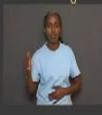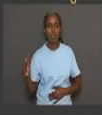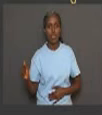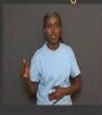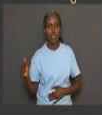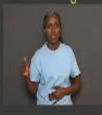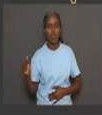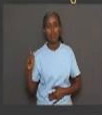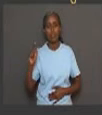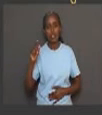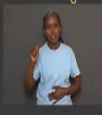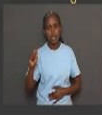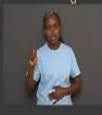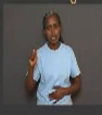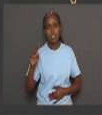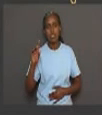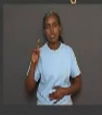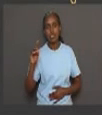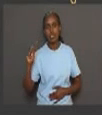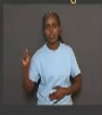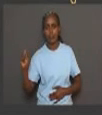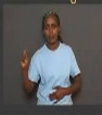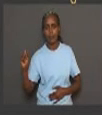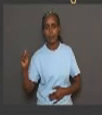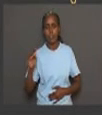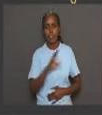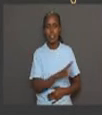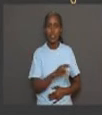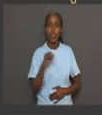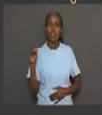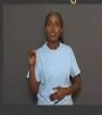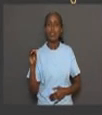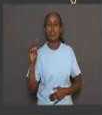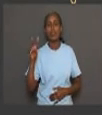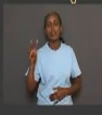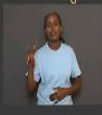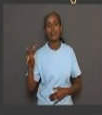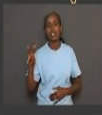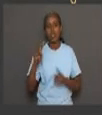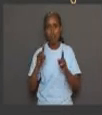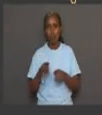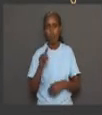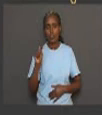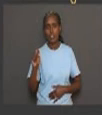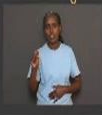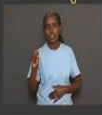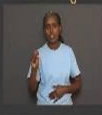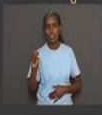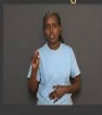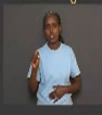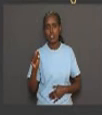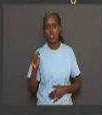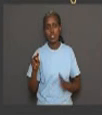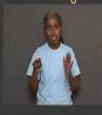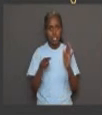10 of a of t dt, and v of